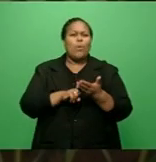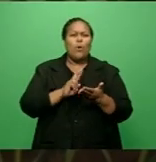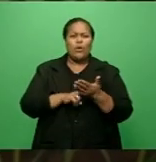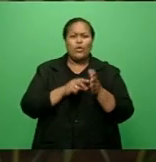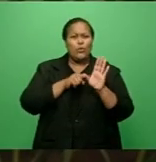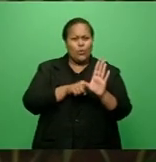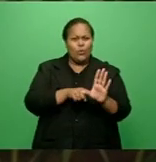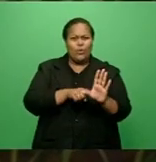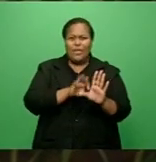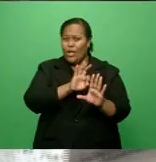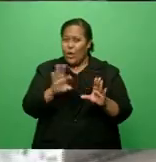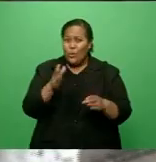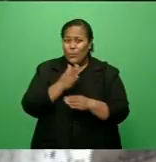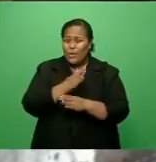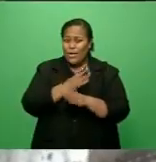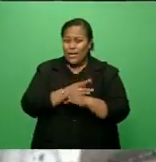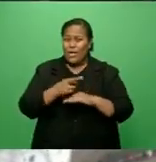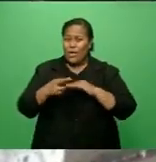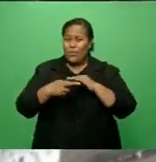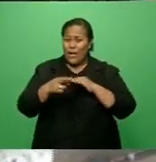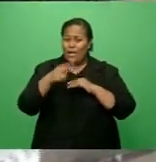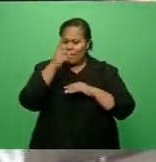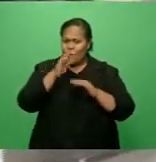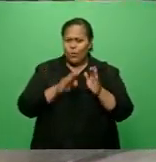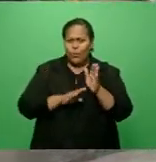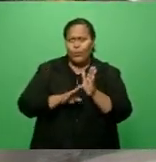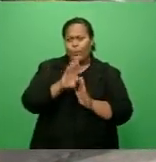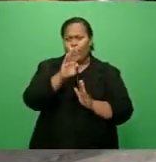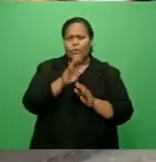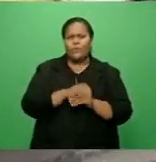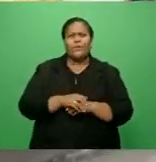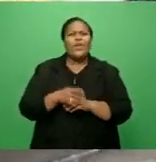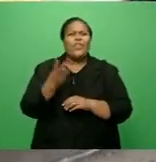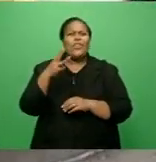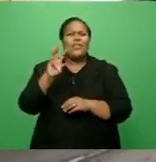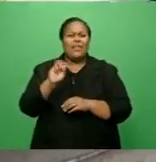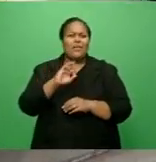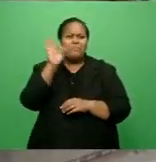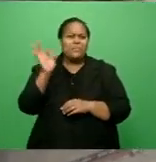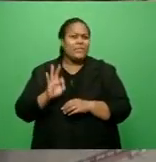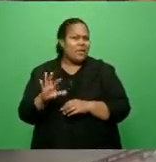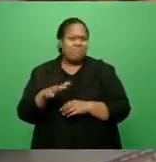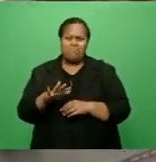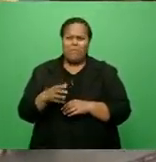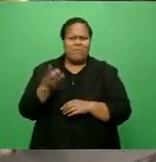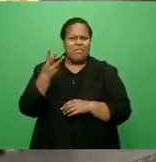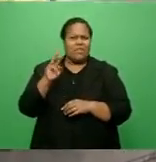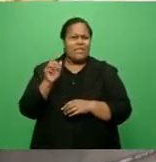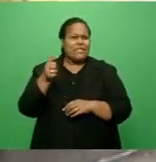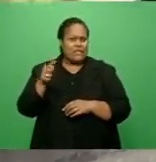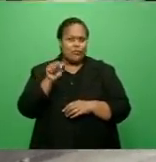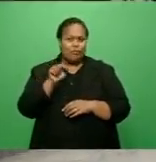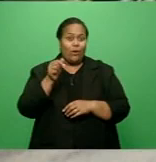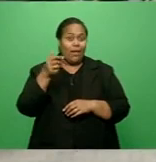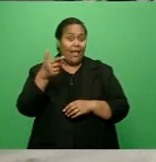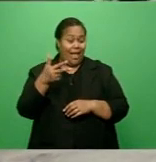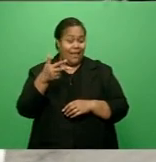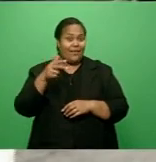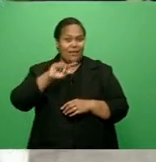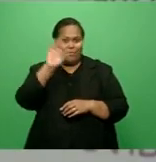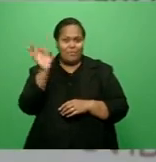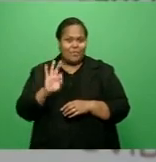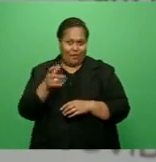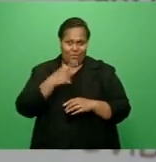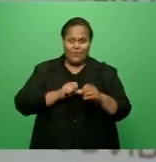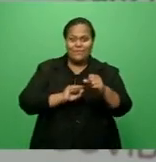rate may rise from 14.8% to near 30% and may even increase to 36.8% as the